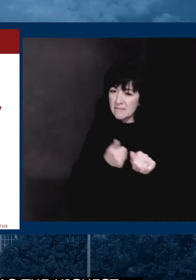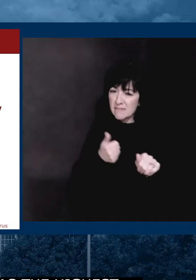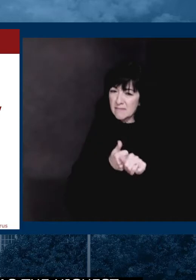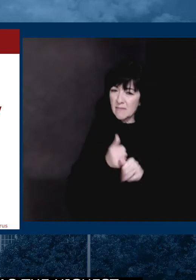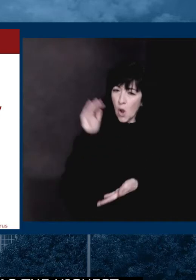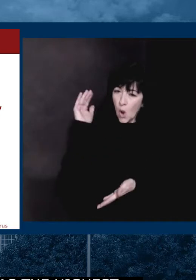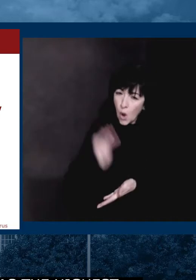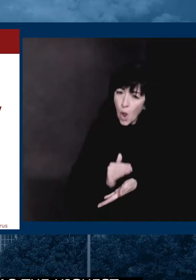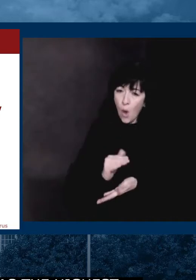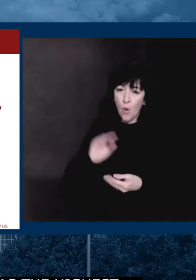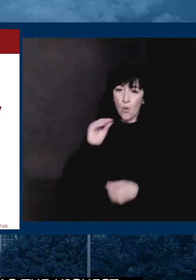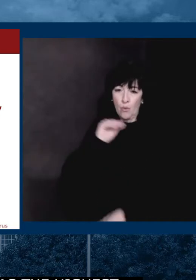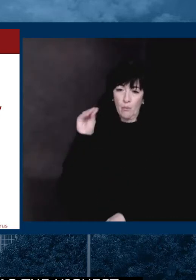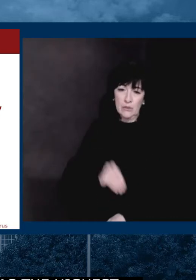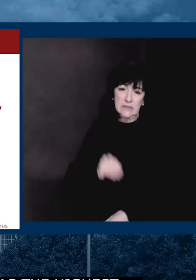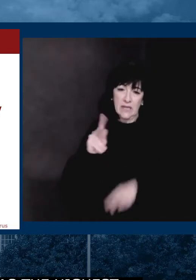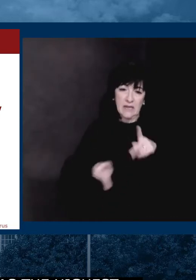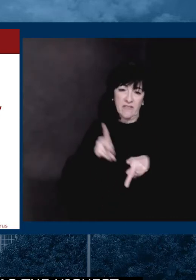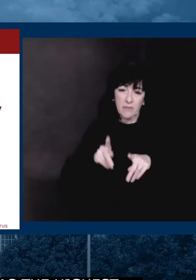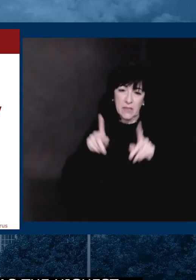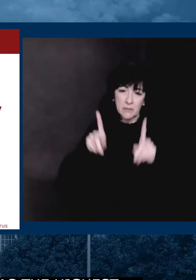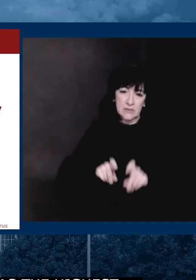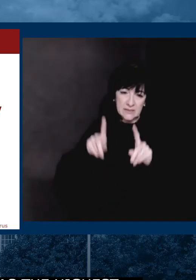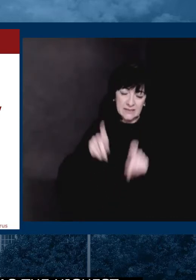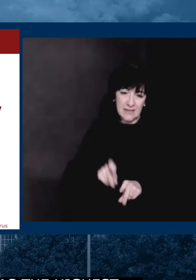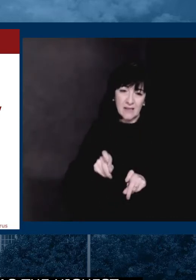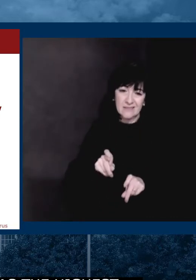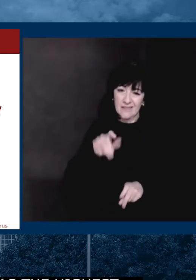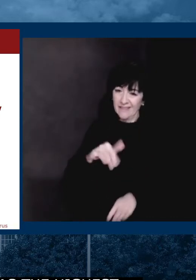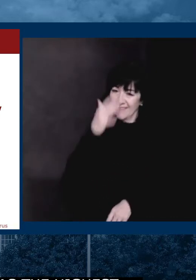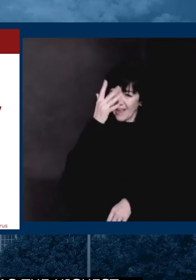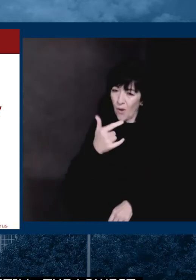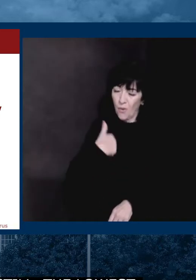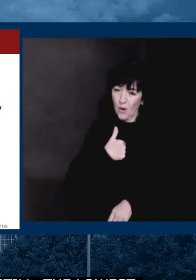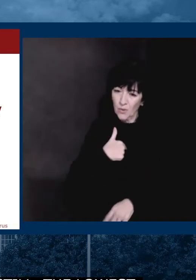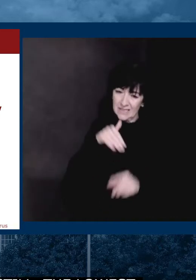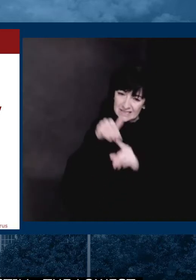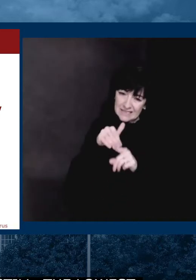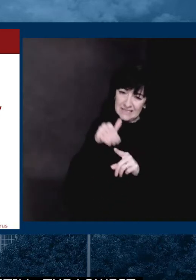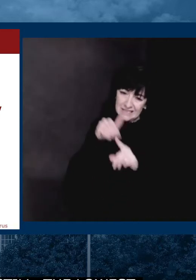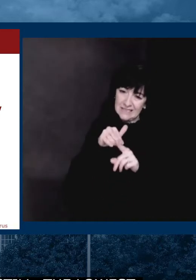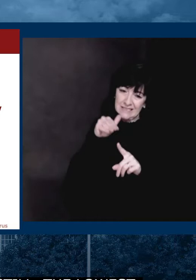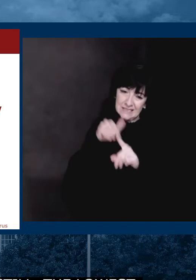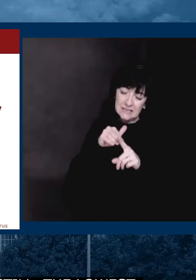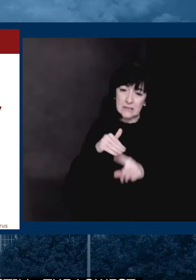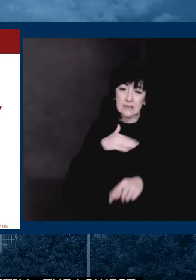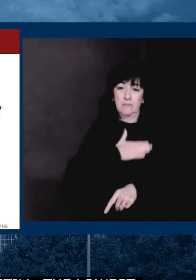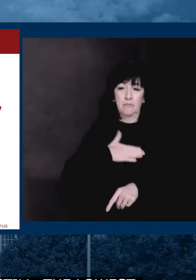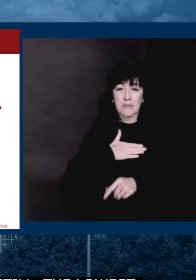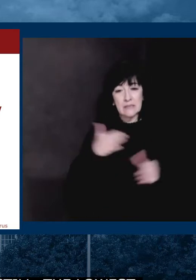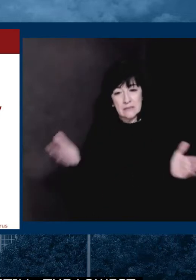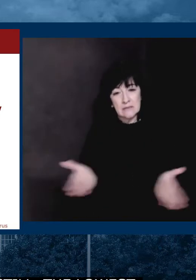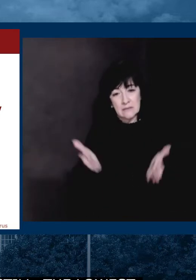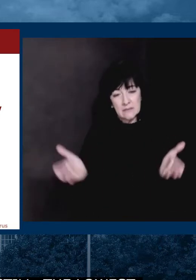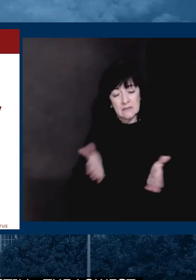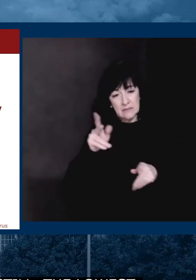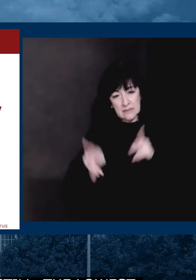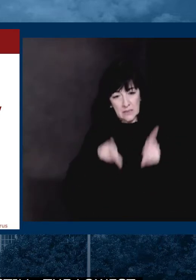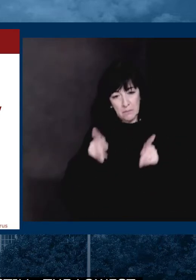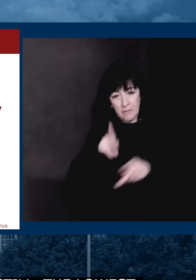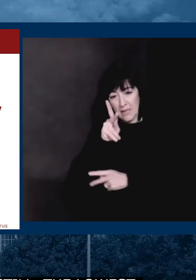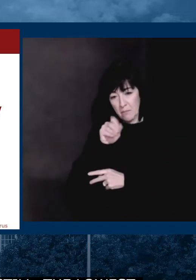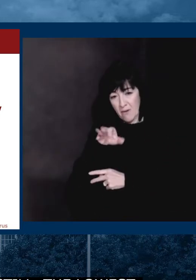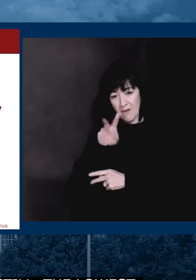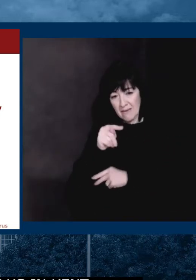to encourage folks in Kent County to take advantage of the testing options that are available